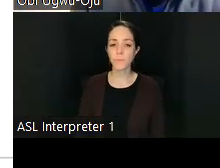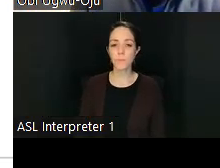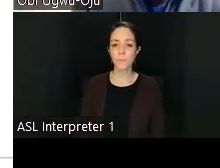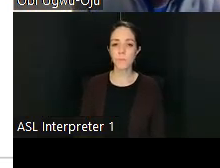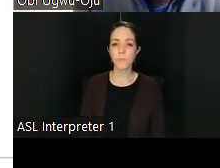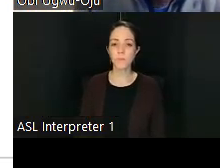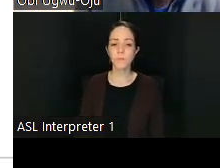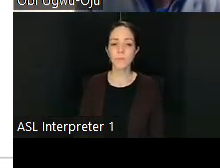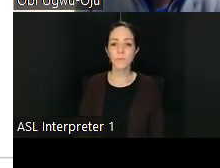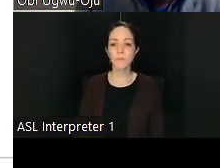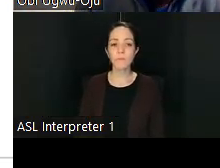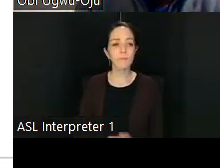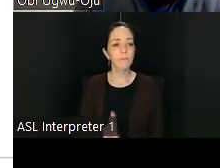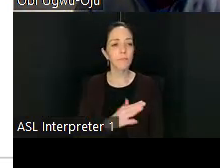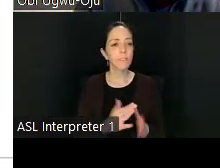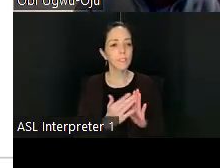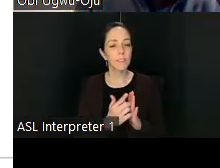Deputy City Attorney Ames?